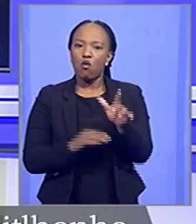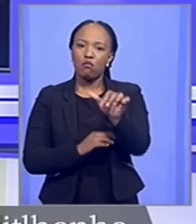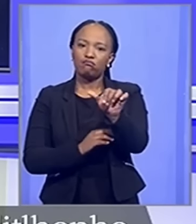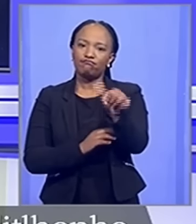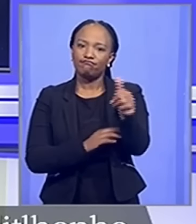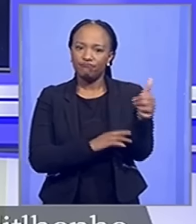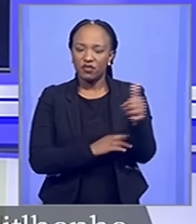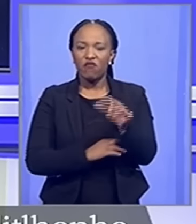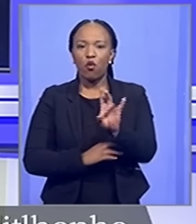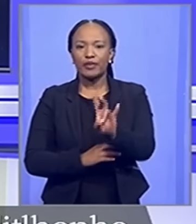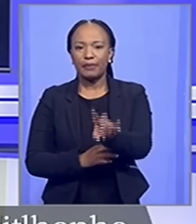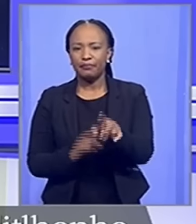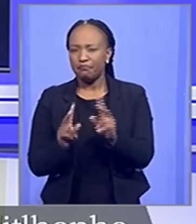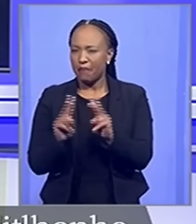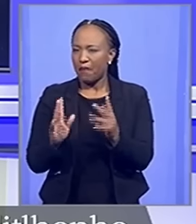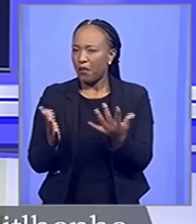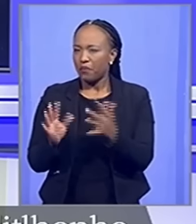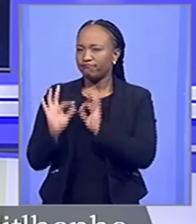ka laboraro.